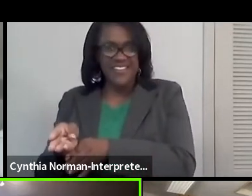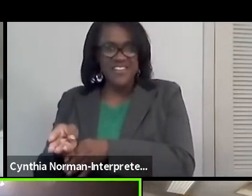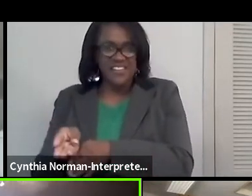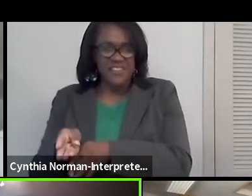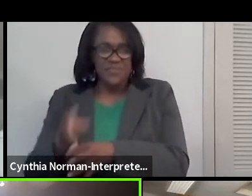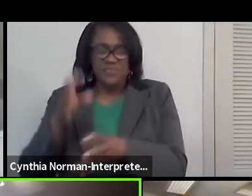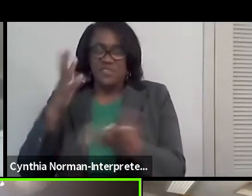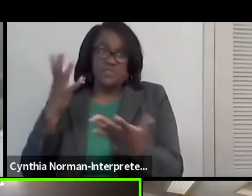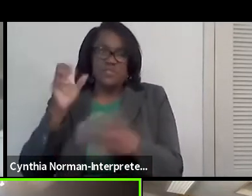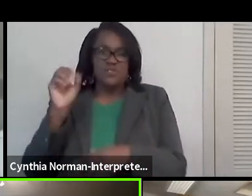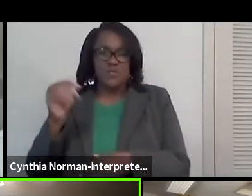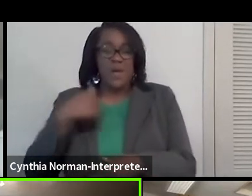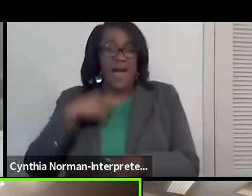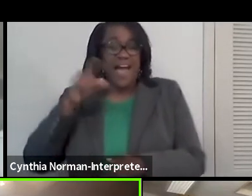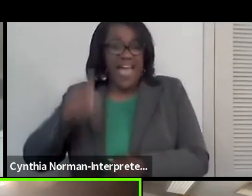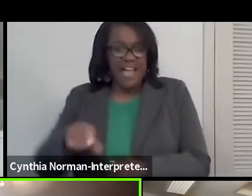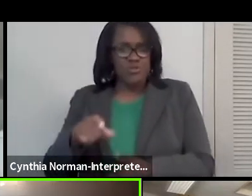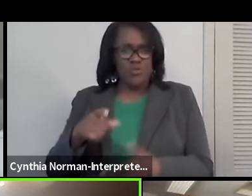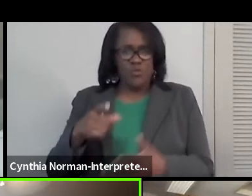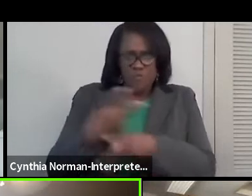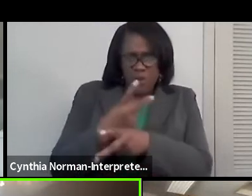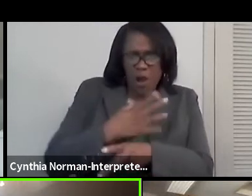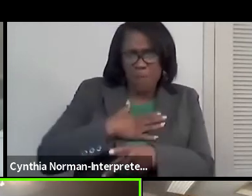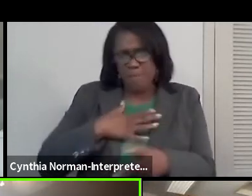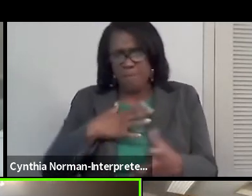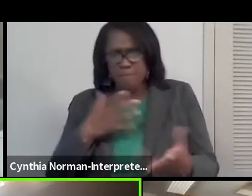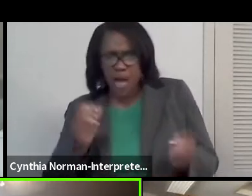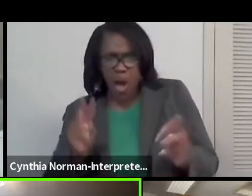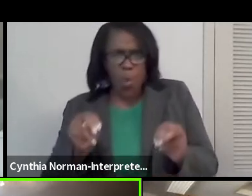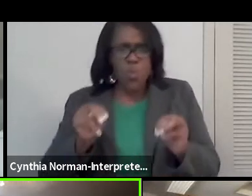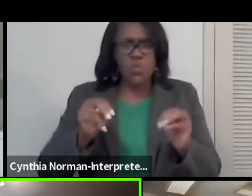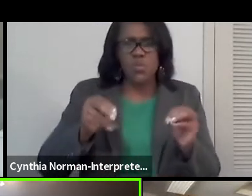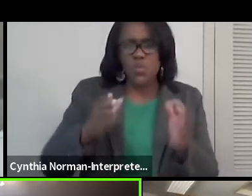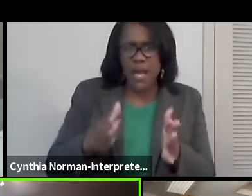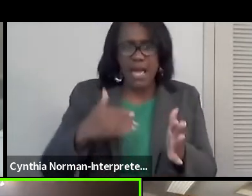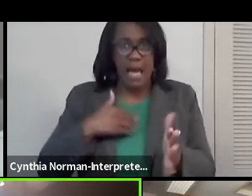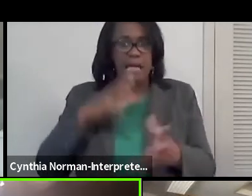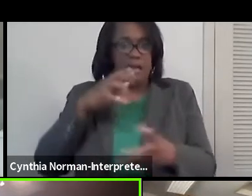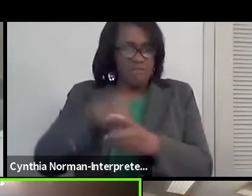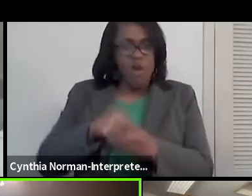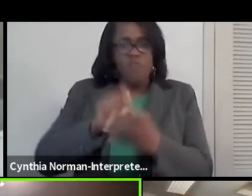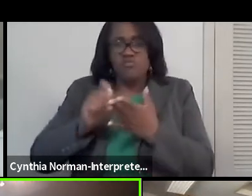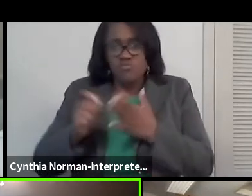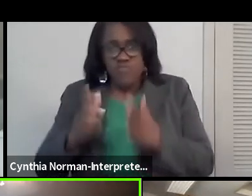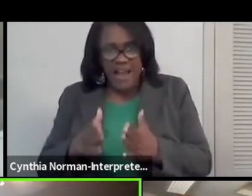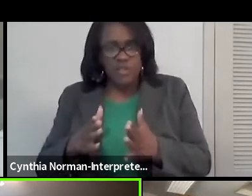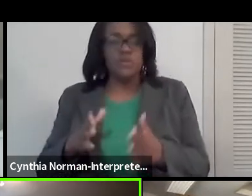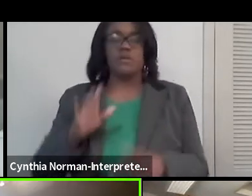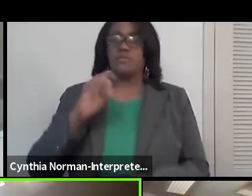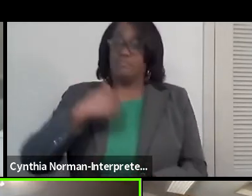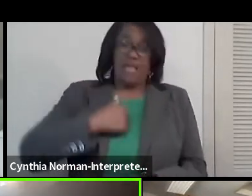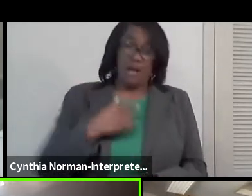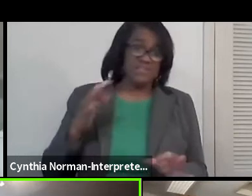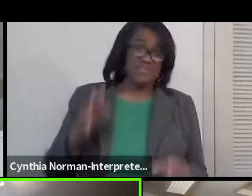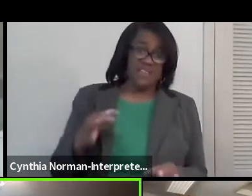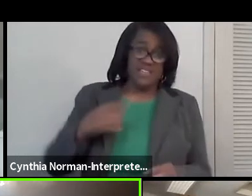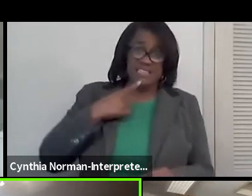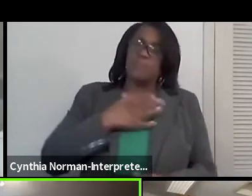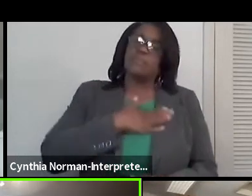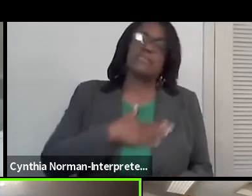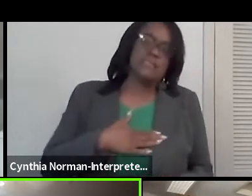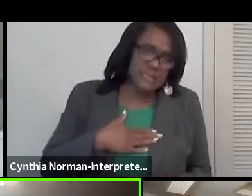And so I had to kind of carve my own way. And then that's how I kind of got into being a writer right now. So I would definitely say, please,